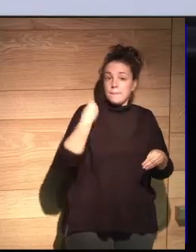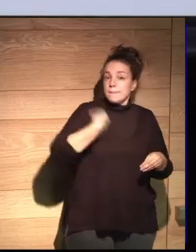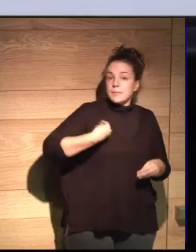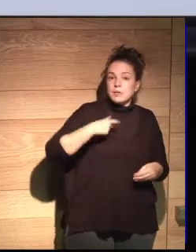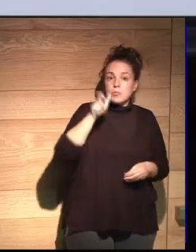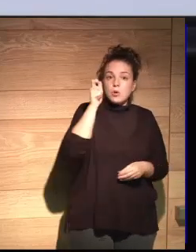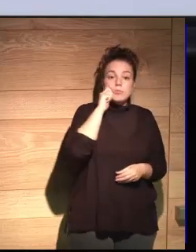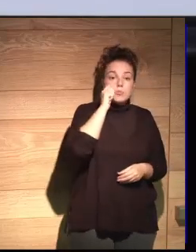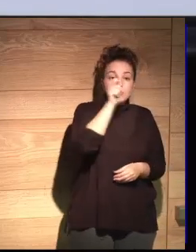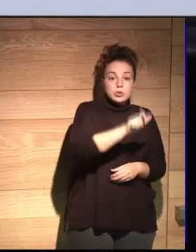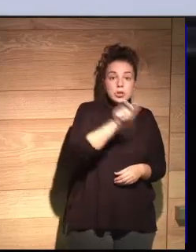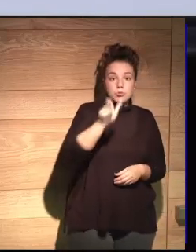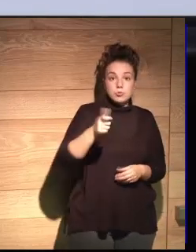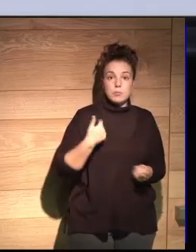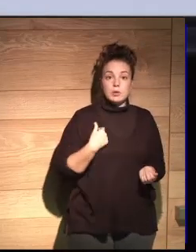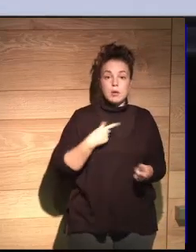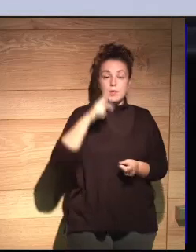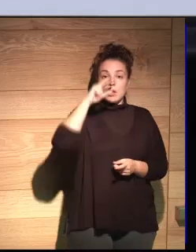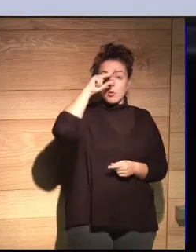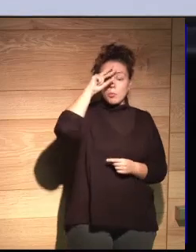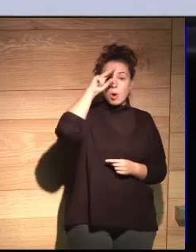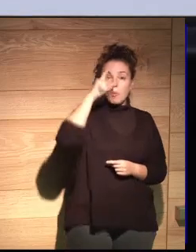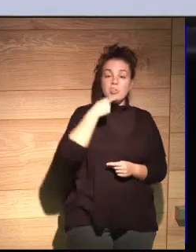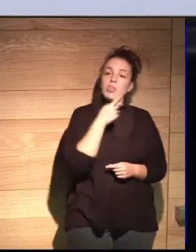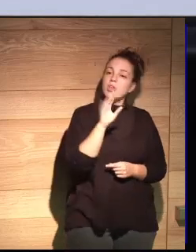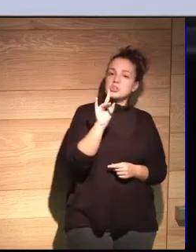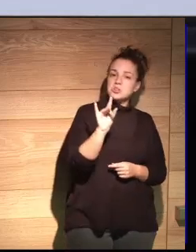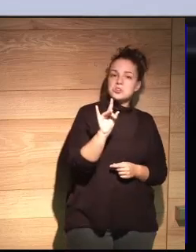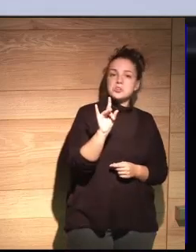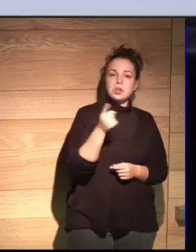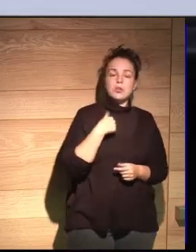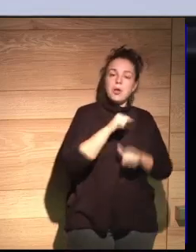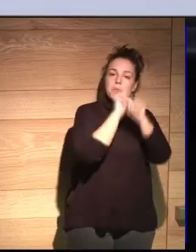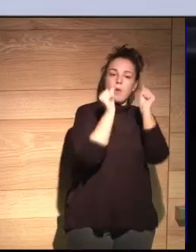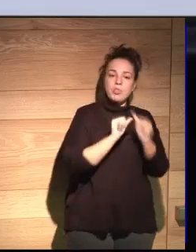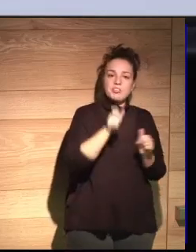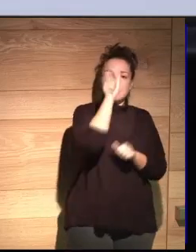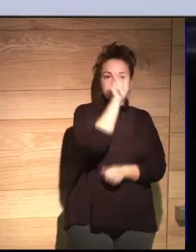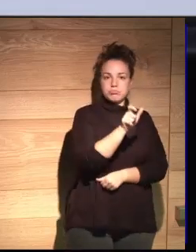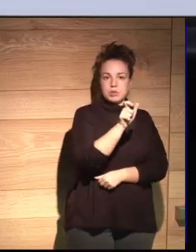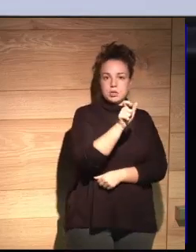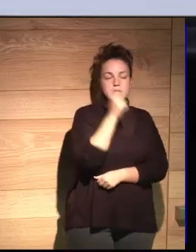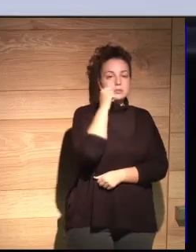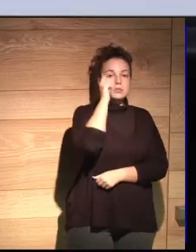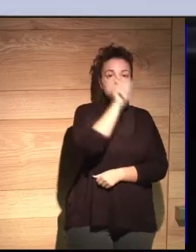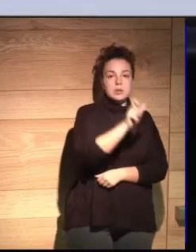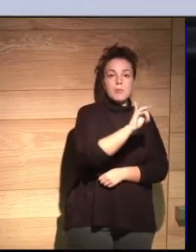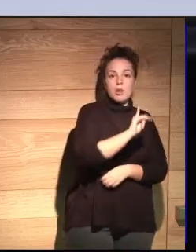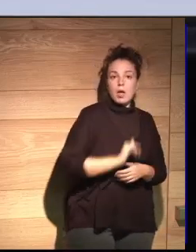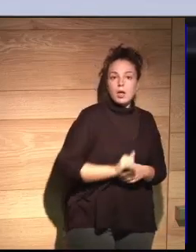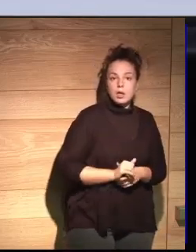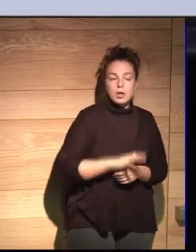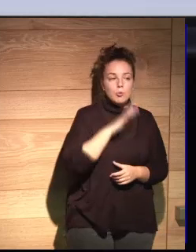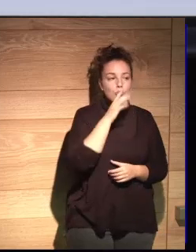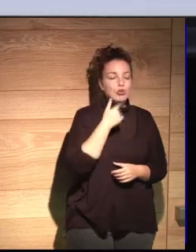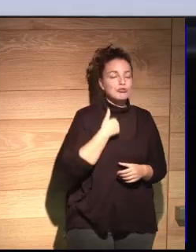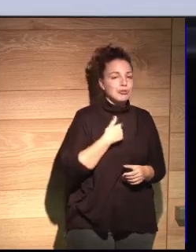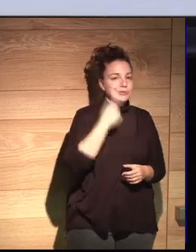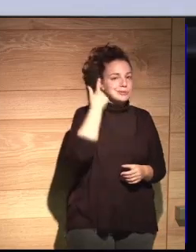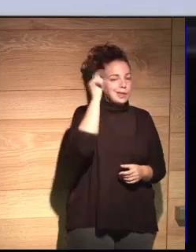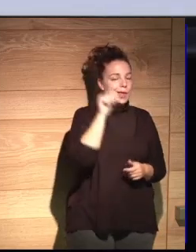what happens in general with human beings. And I'm worried about the ones who say that they have a model of a human being,